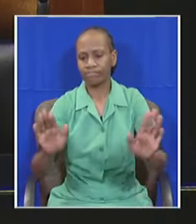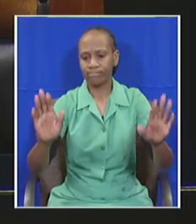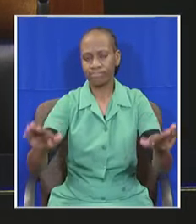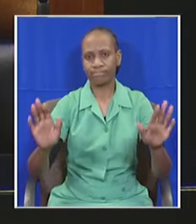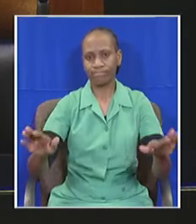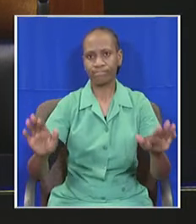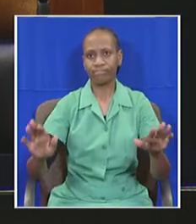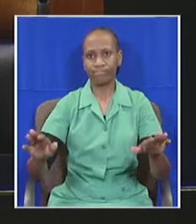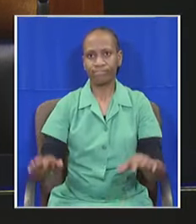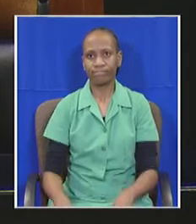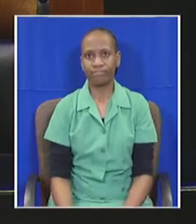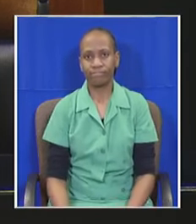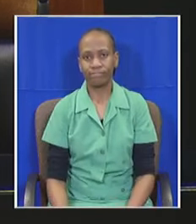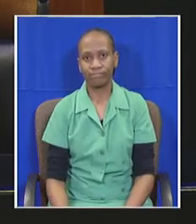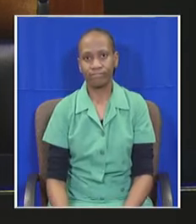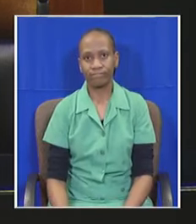members.